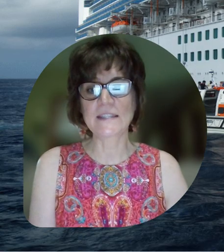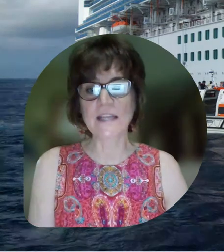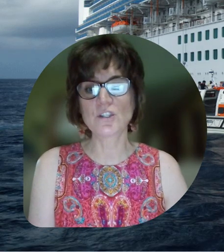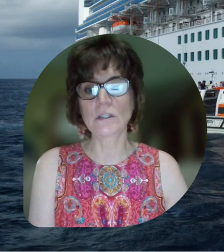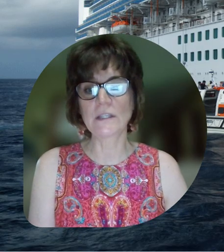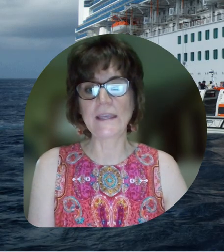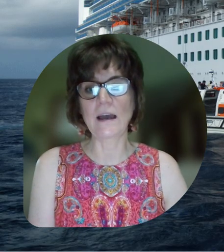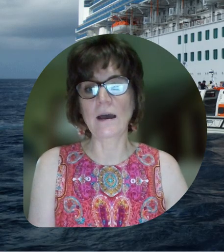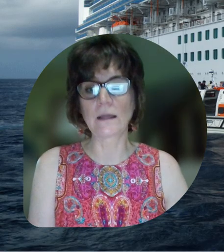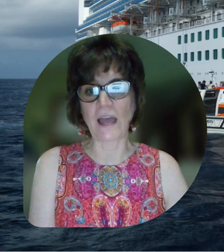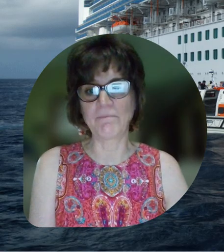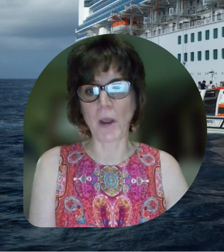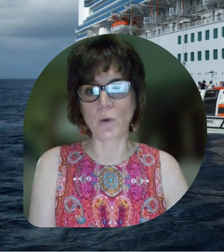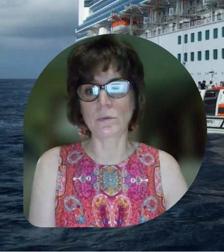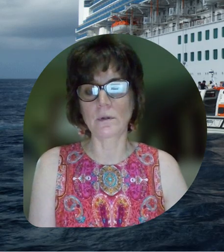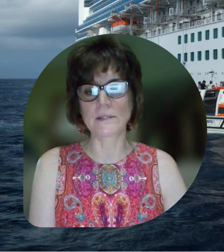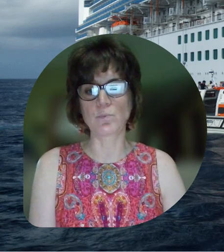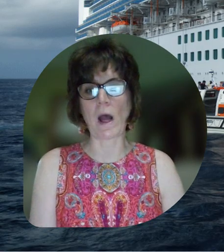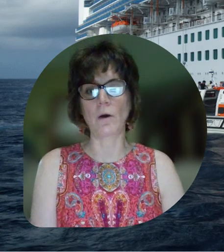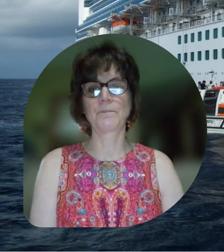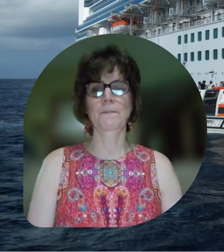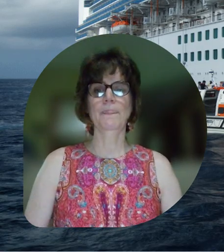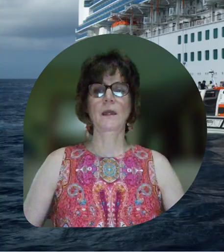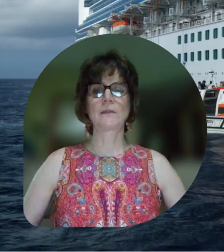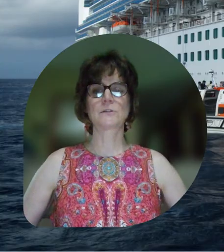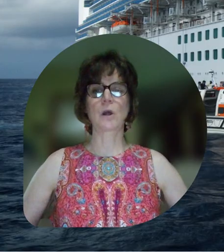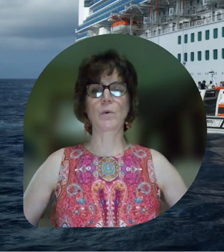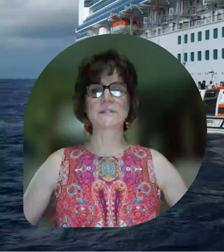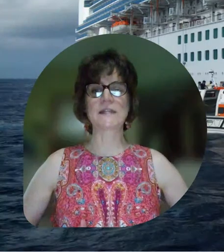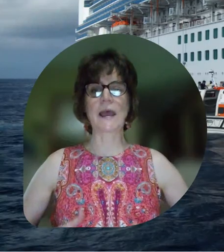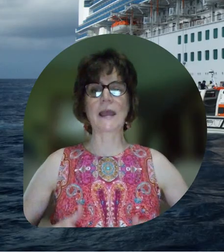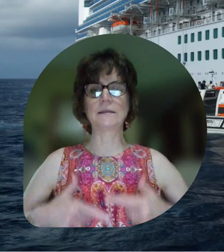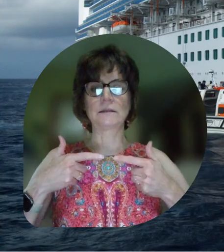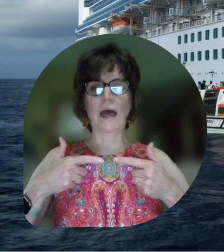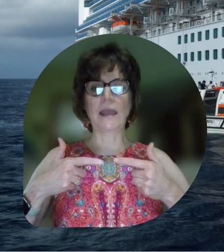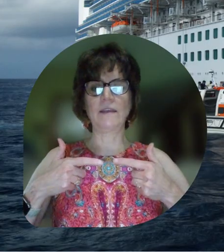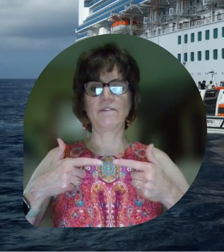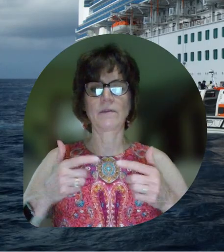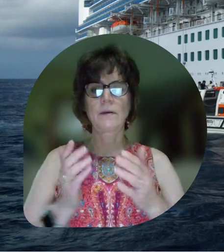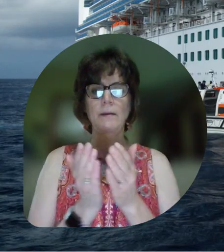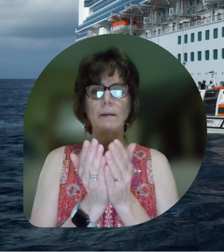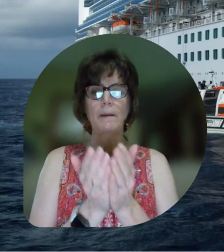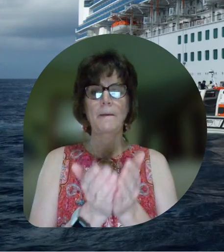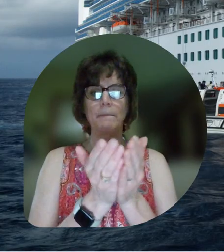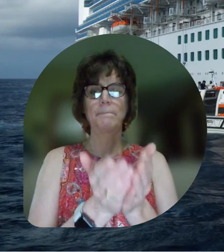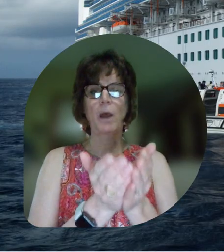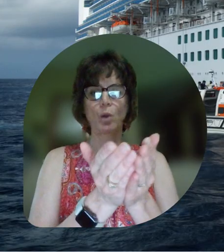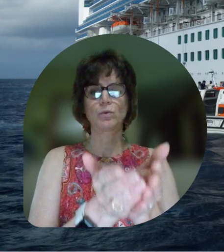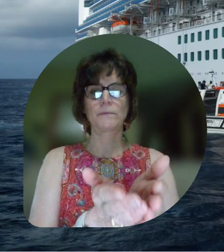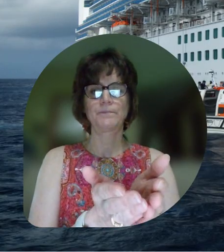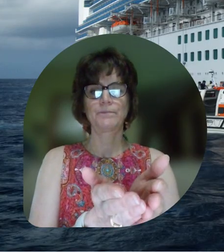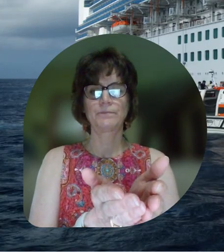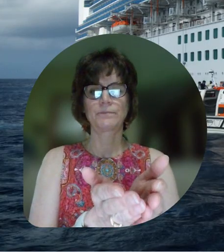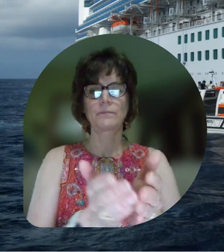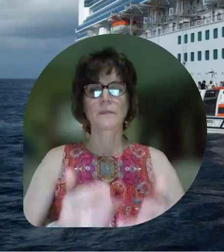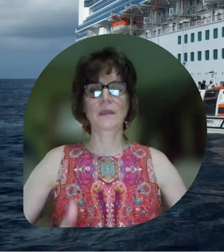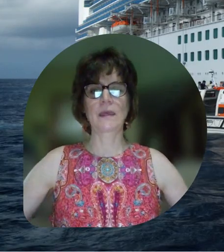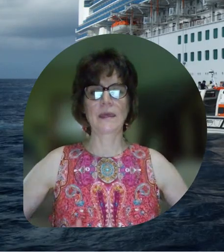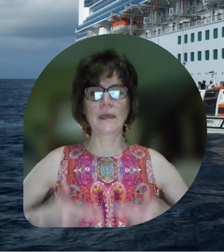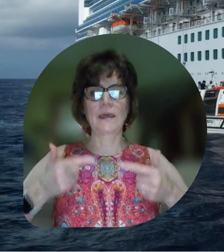And it's essentially a lifeboat as well. So we would sign life, boat,